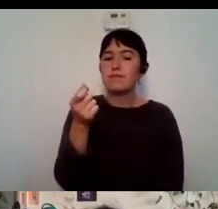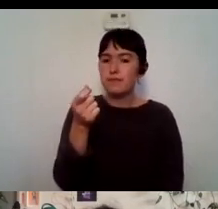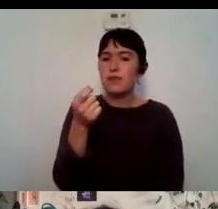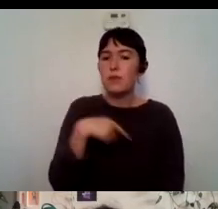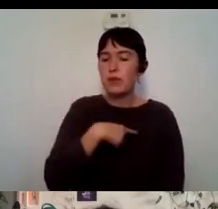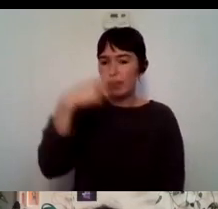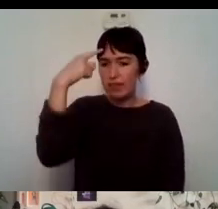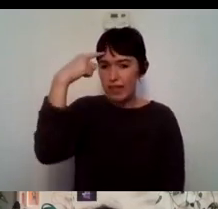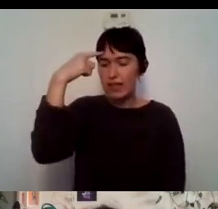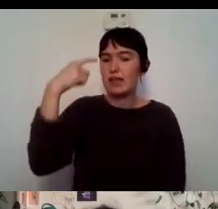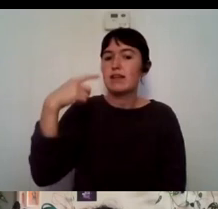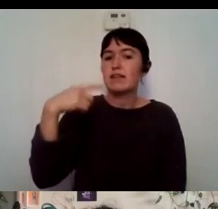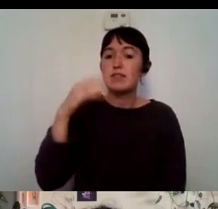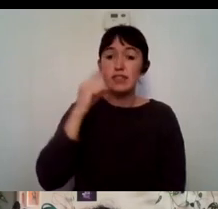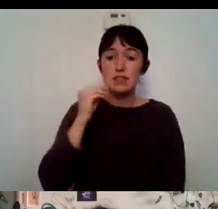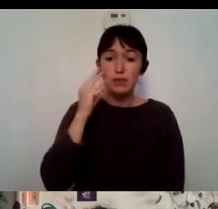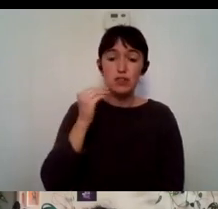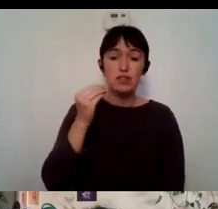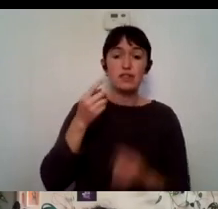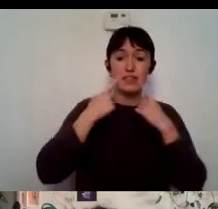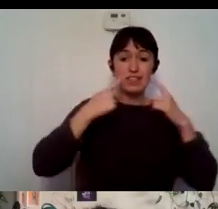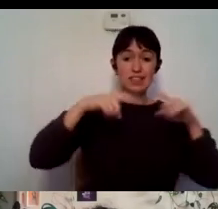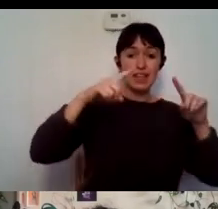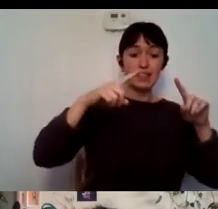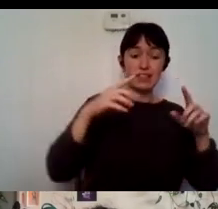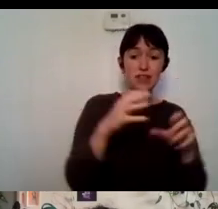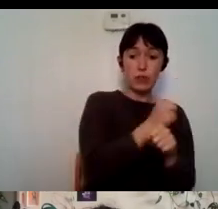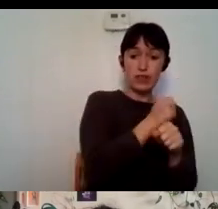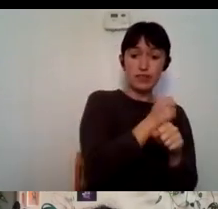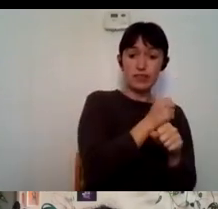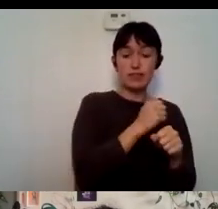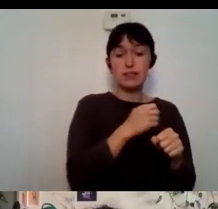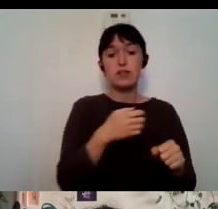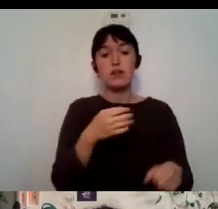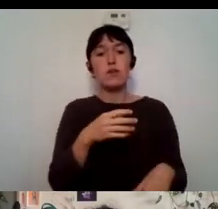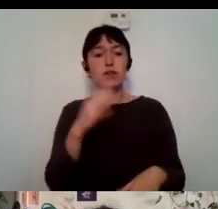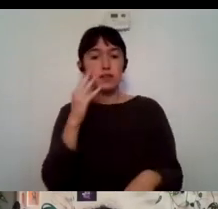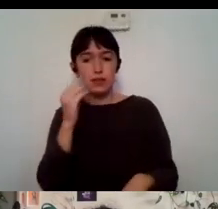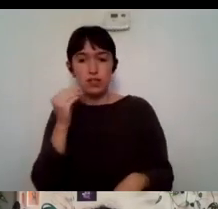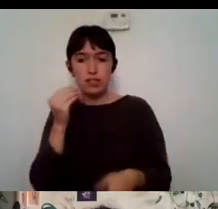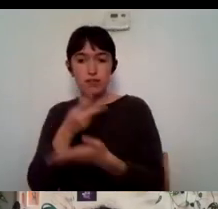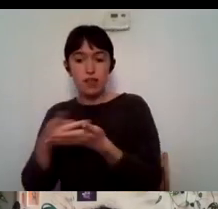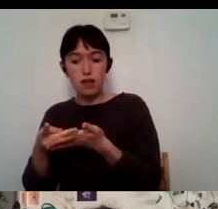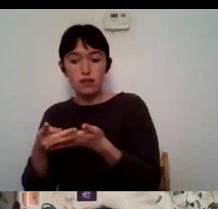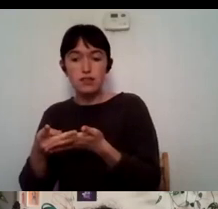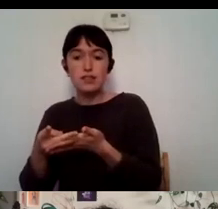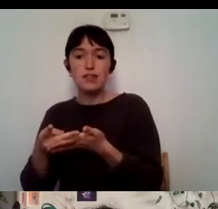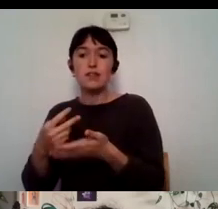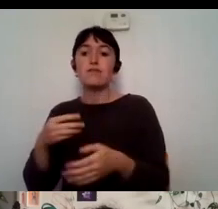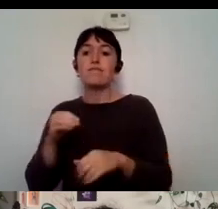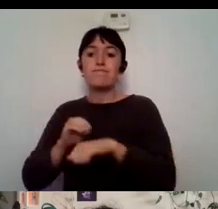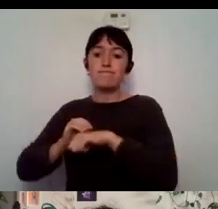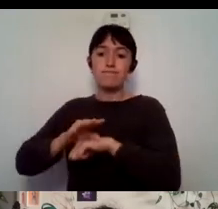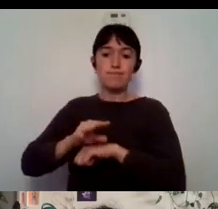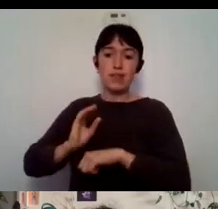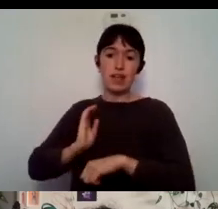that the experience of success or the experience of loss puts us in different kind of brain states. So